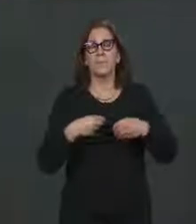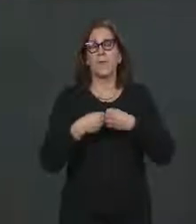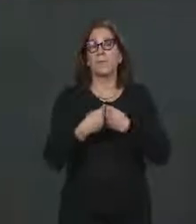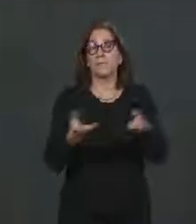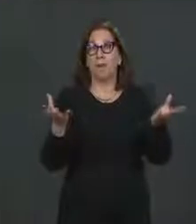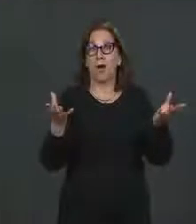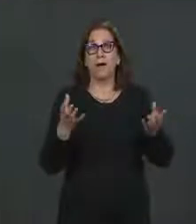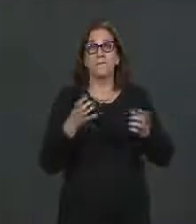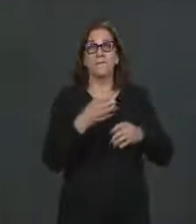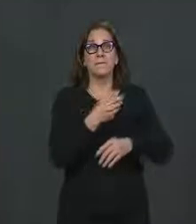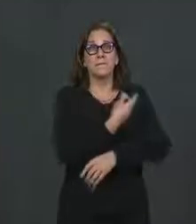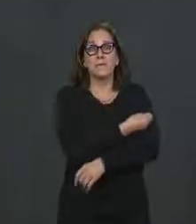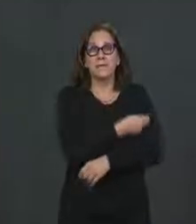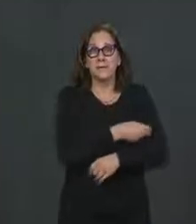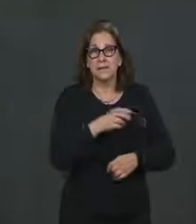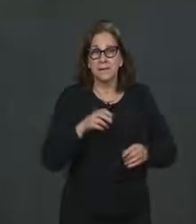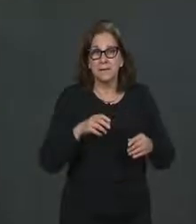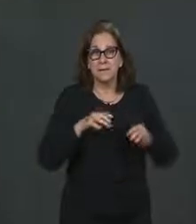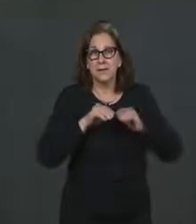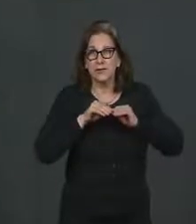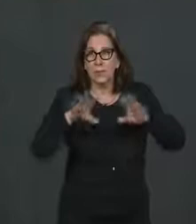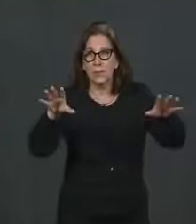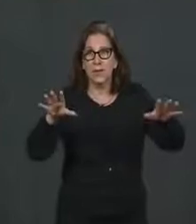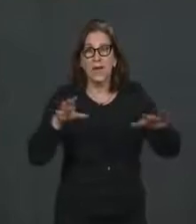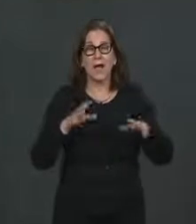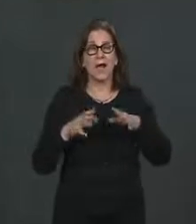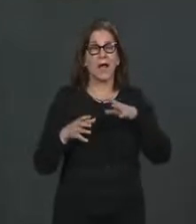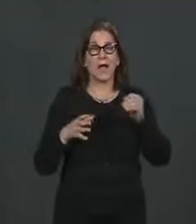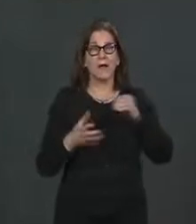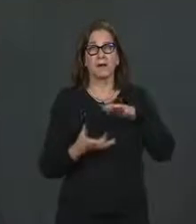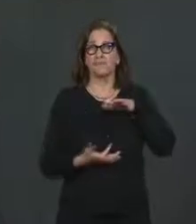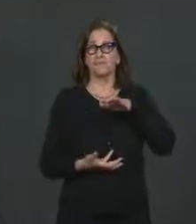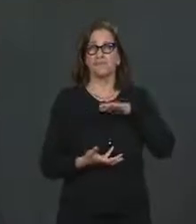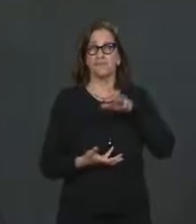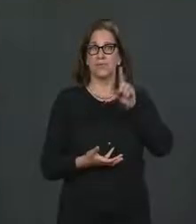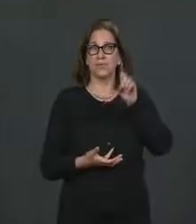for vaccination sites will be a new record.